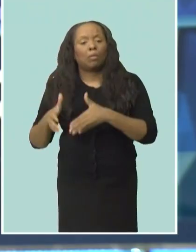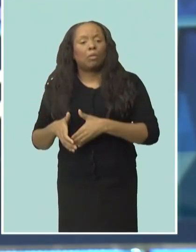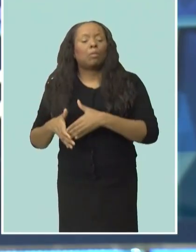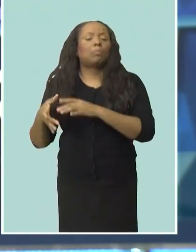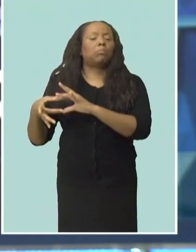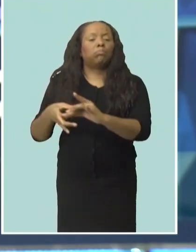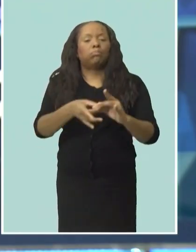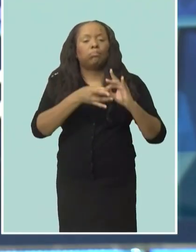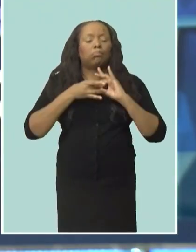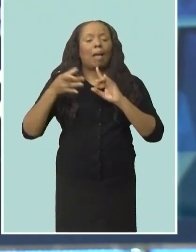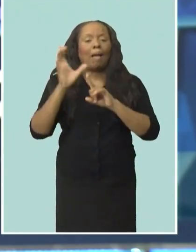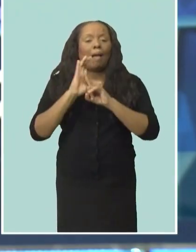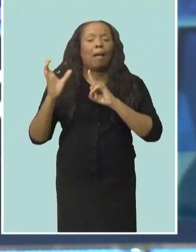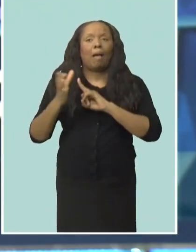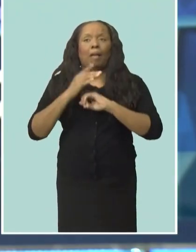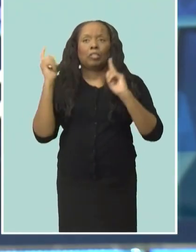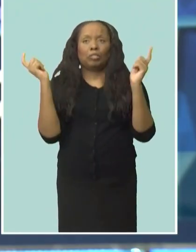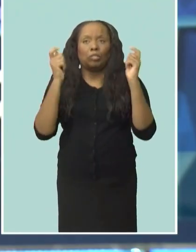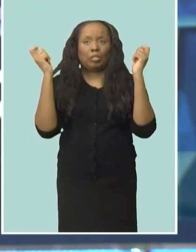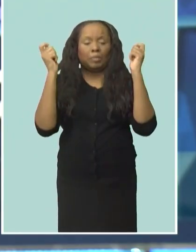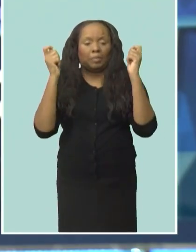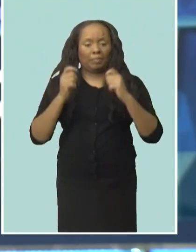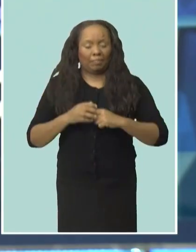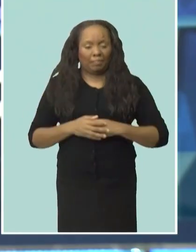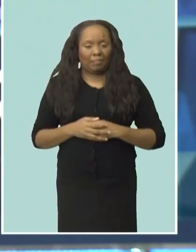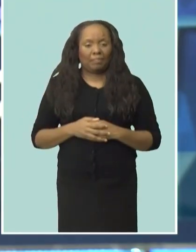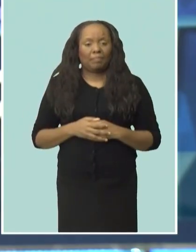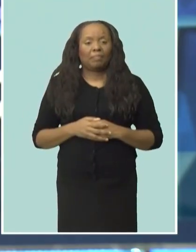cultural celebration. Anesta Henry has that story.